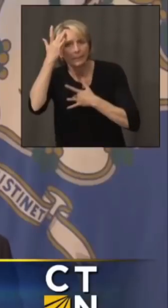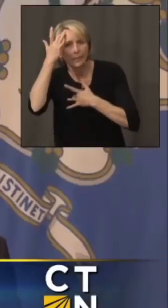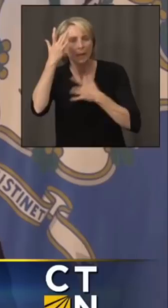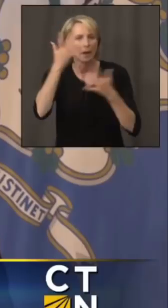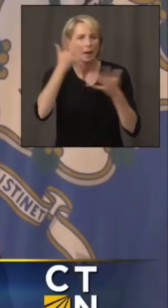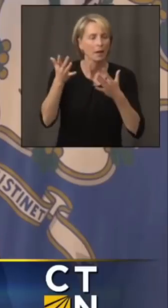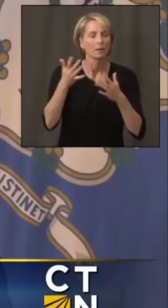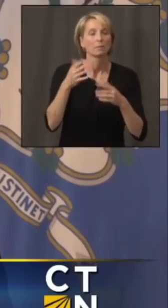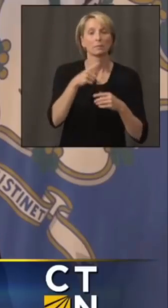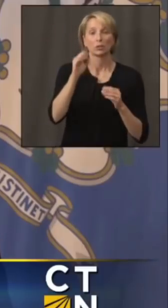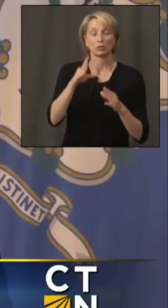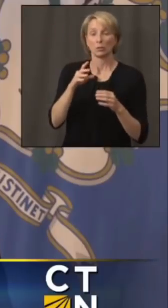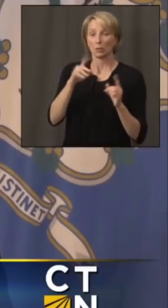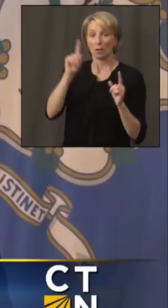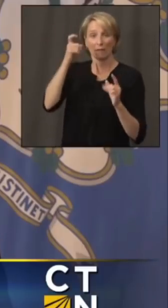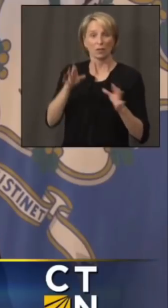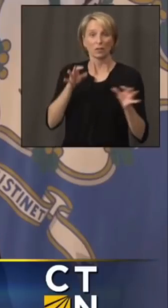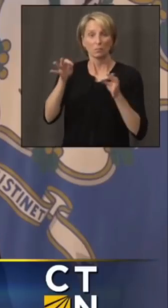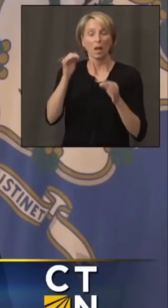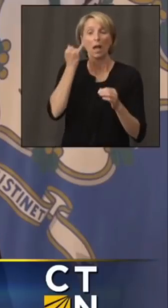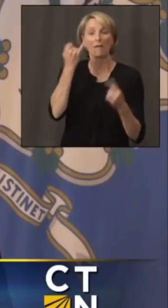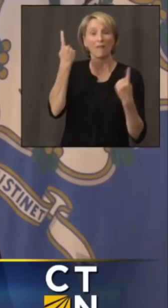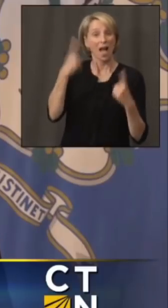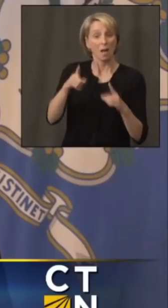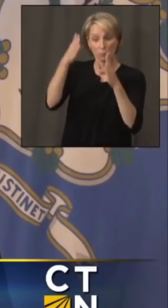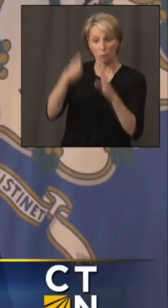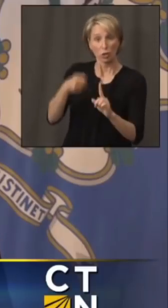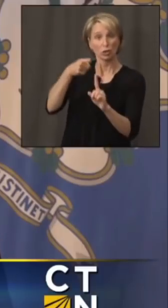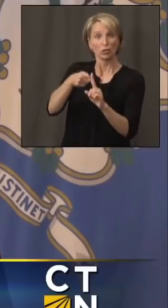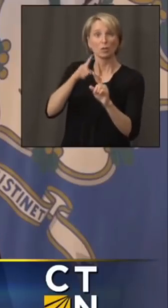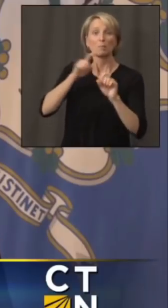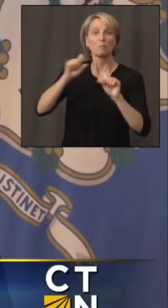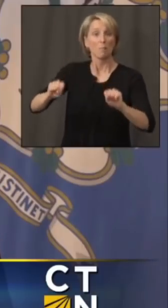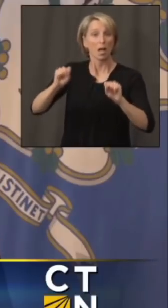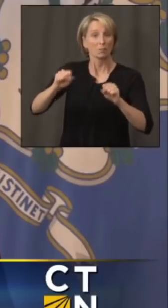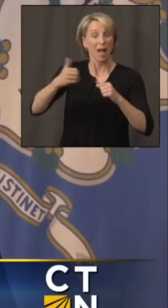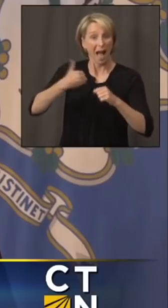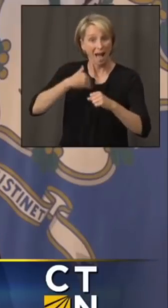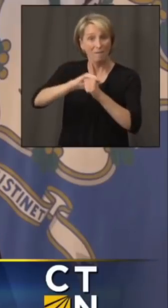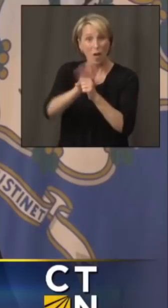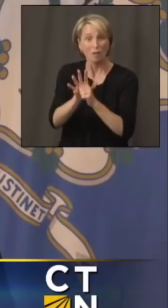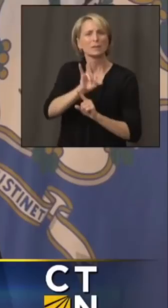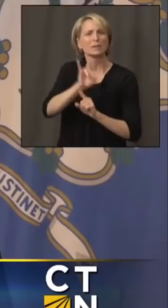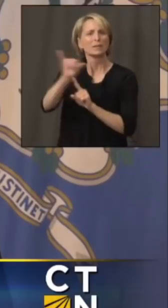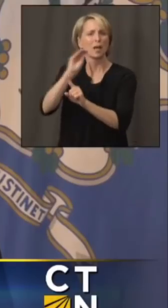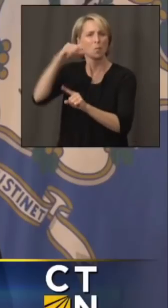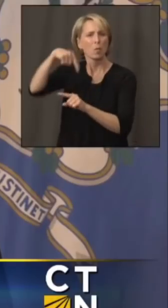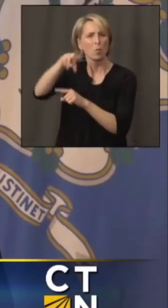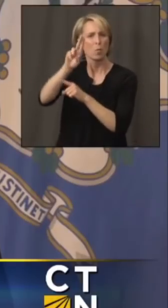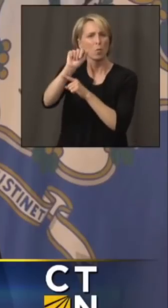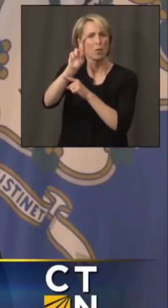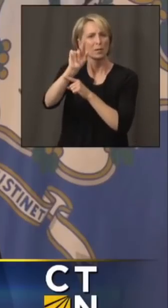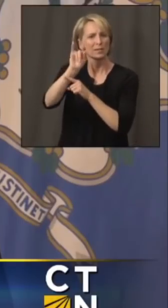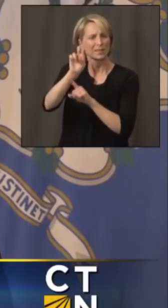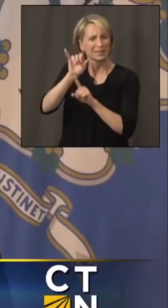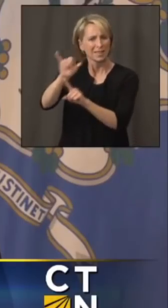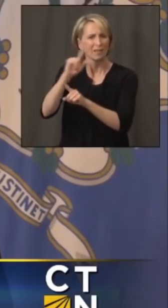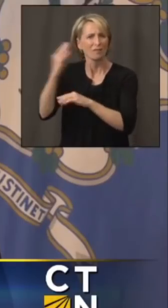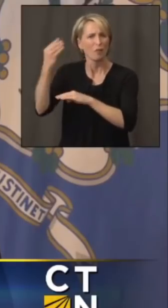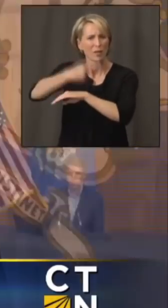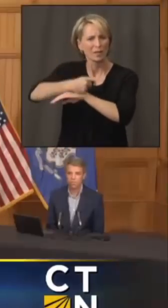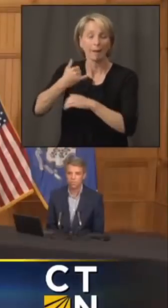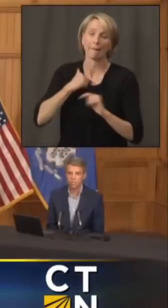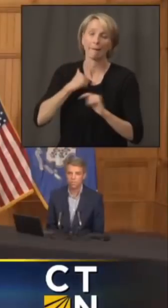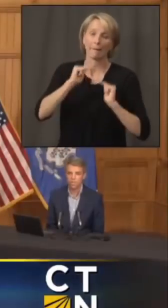on that, but I think if you've been exposed to the virus, you should quarantine for 14 days. Now let me ask Albert Coe. Yeah, no, that